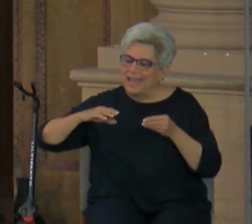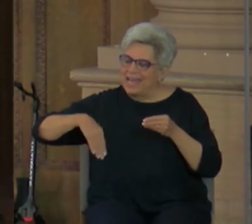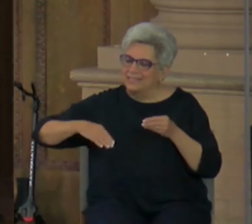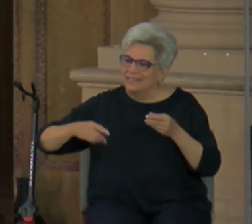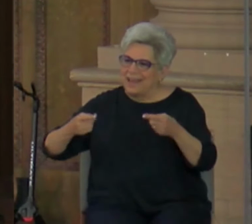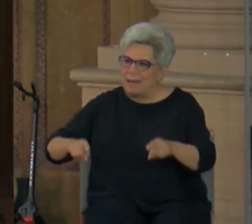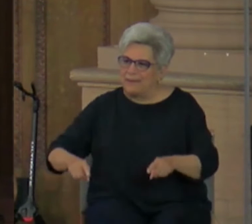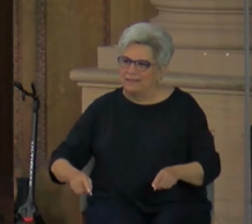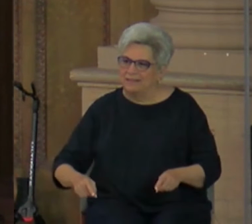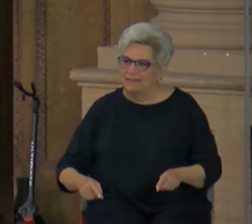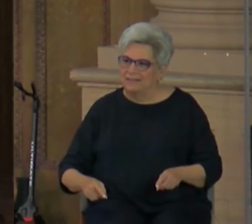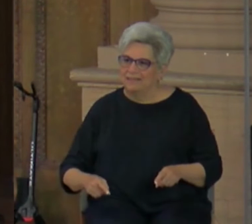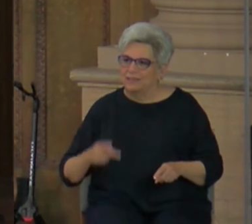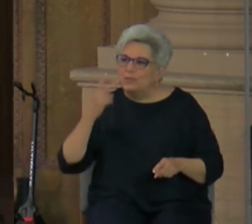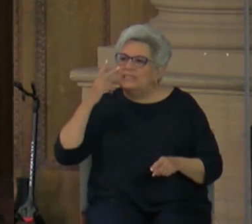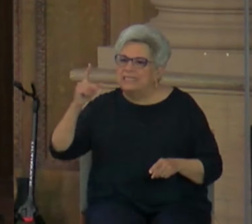told.